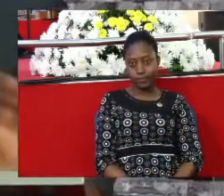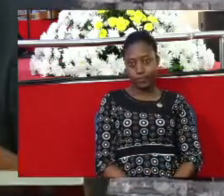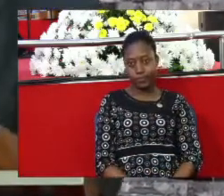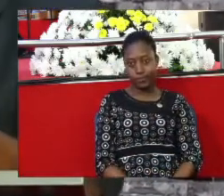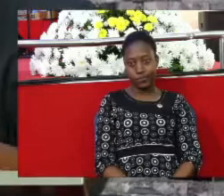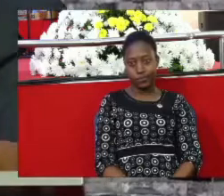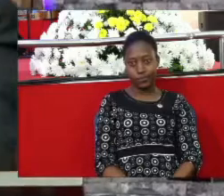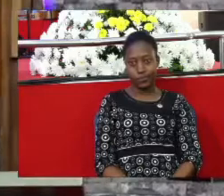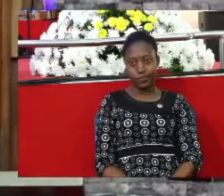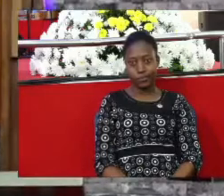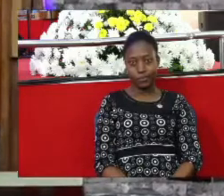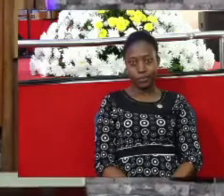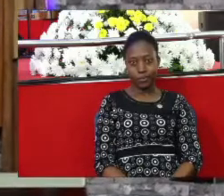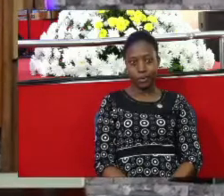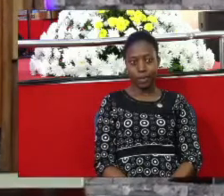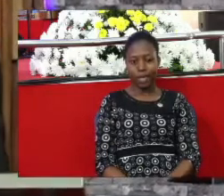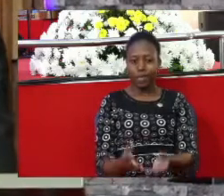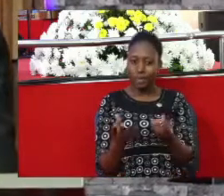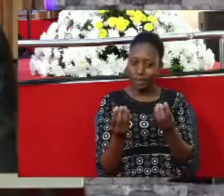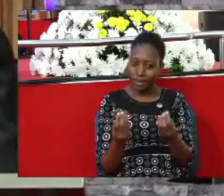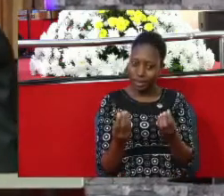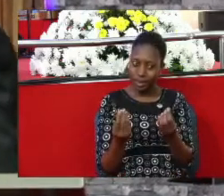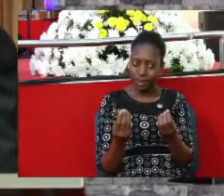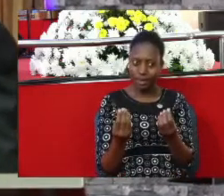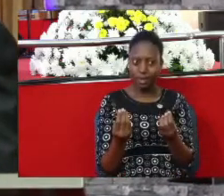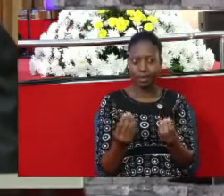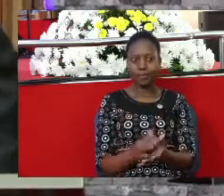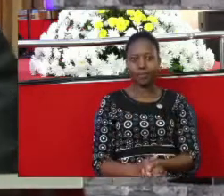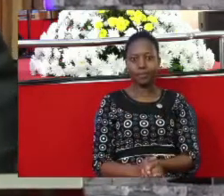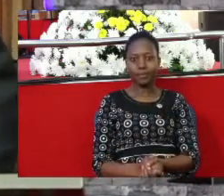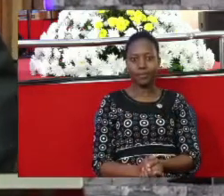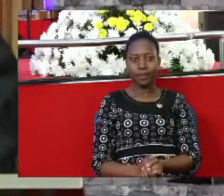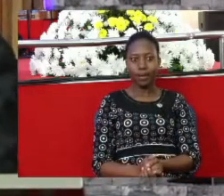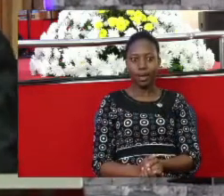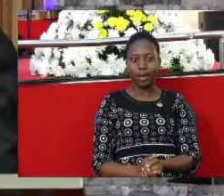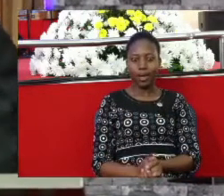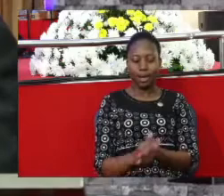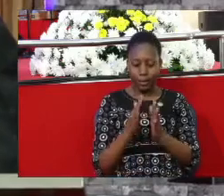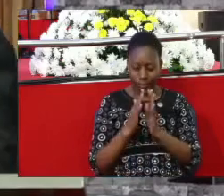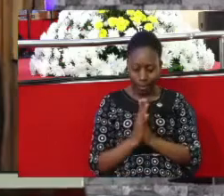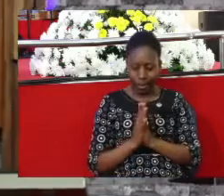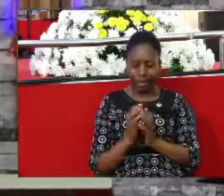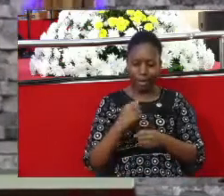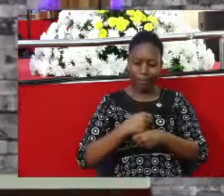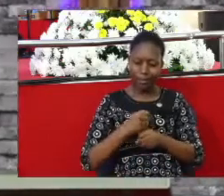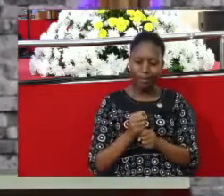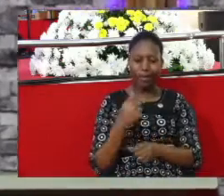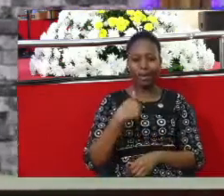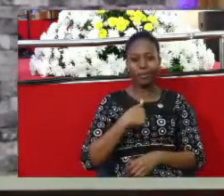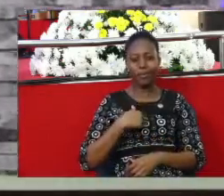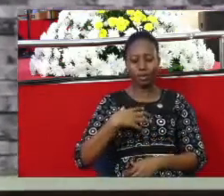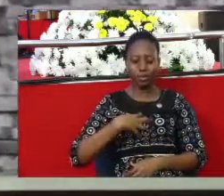It is radical. He says, enlarge. Nifanye kuwa sonko. Simaman. Yani, unajua sida